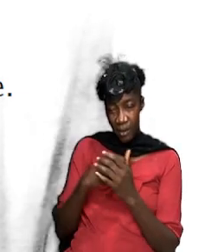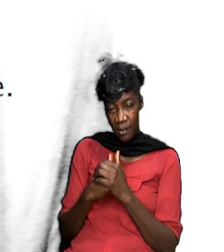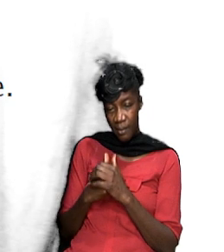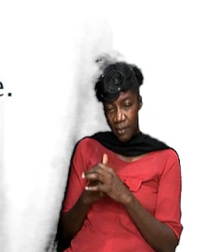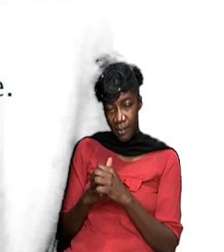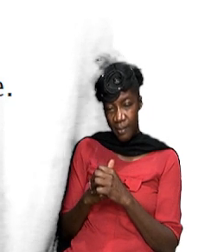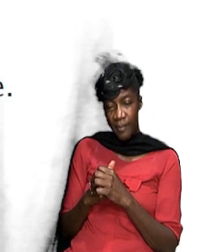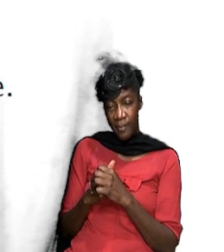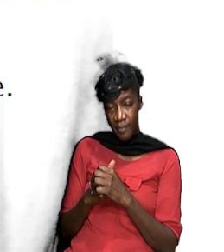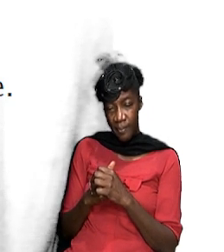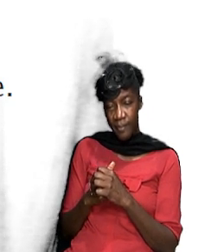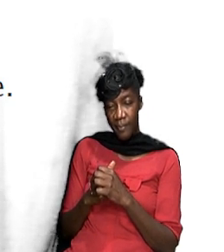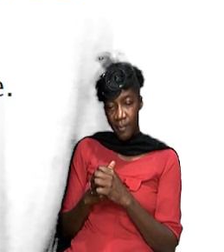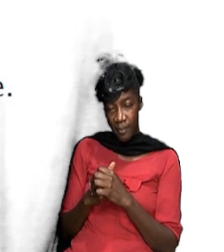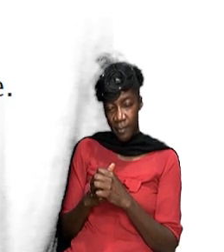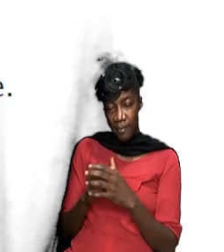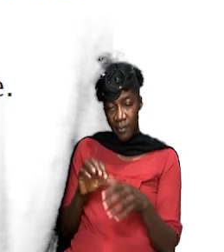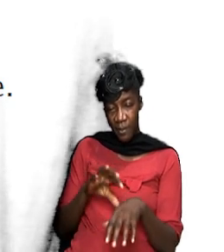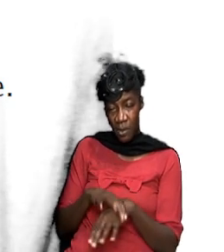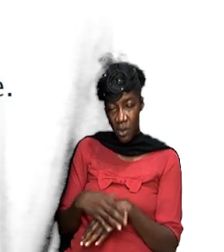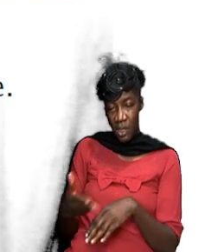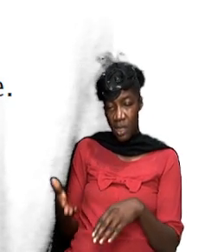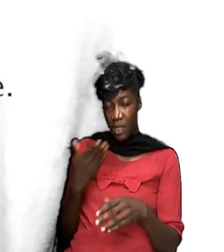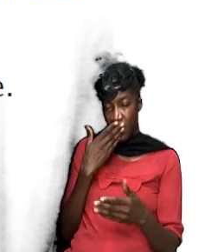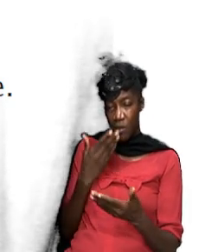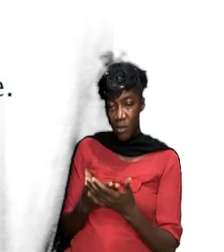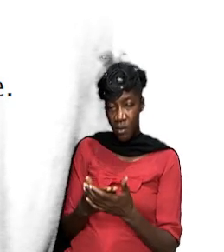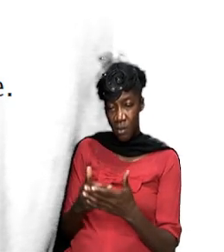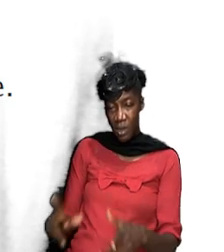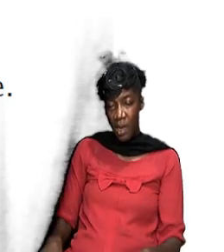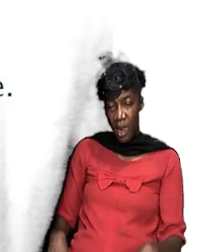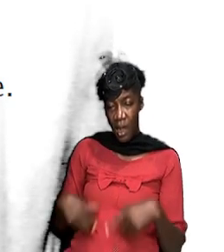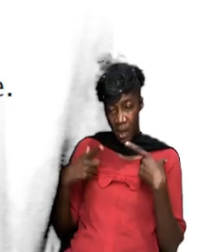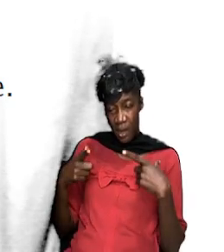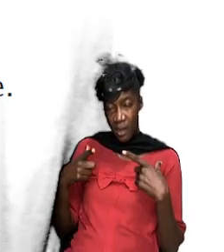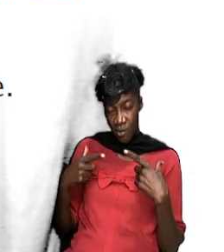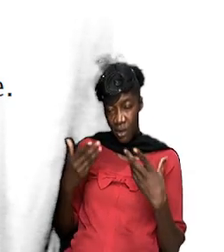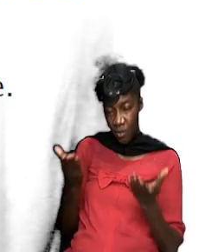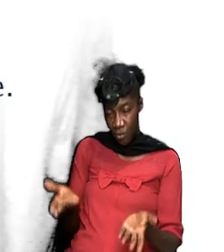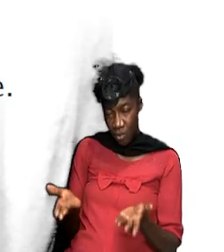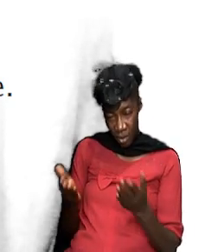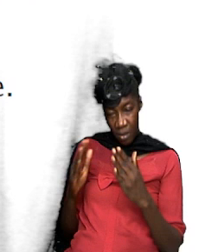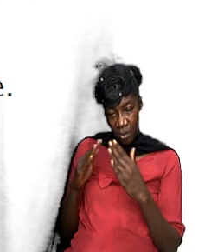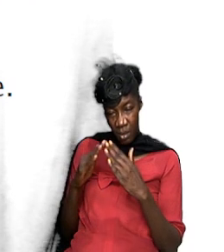things are good. We were living on the earth and we want to have them.